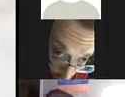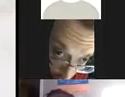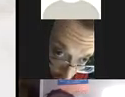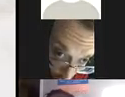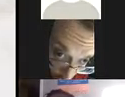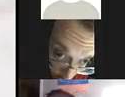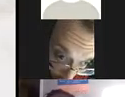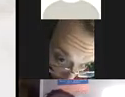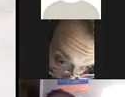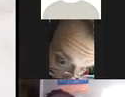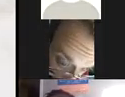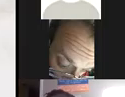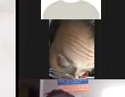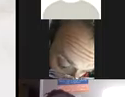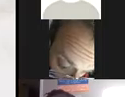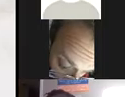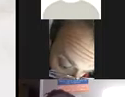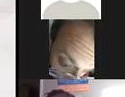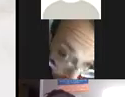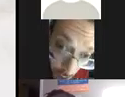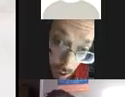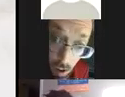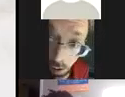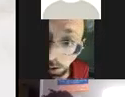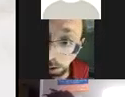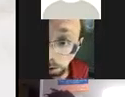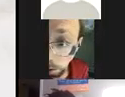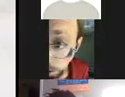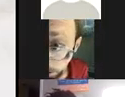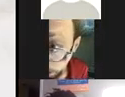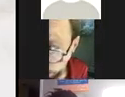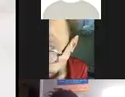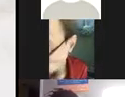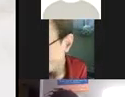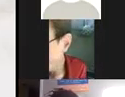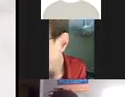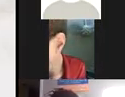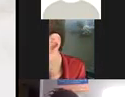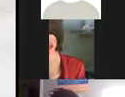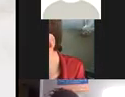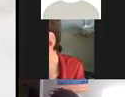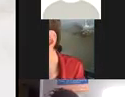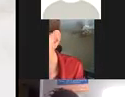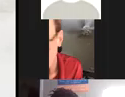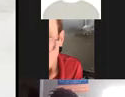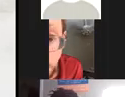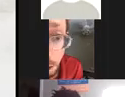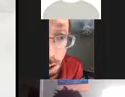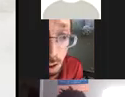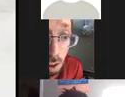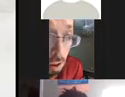I think at the end you were saying that the uncontrolled power, with